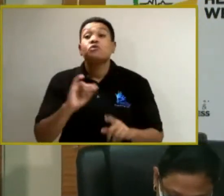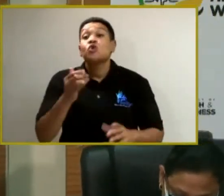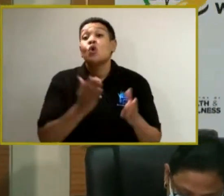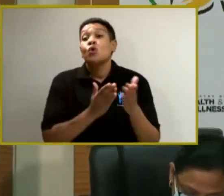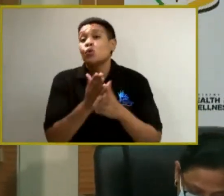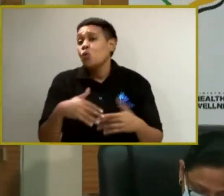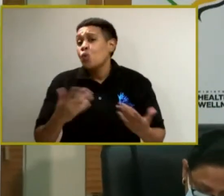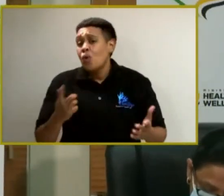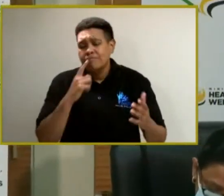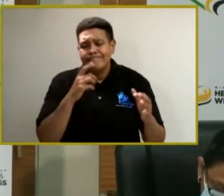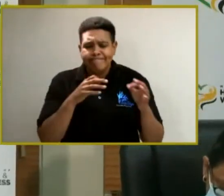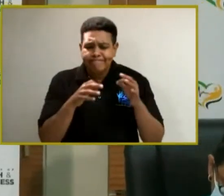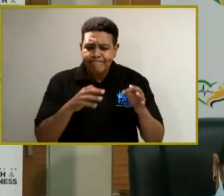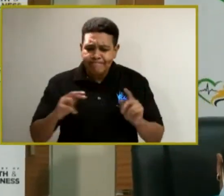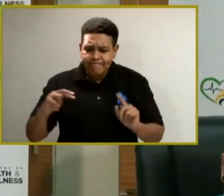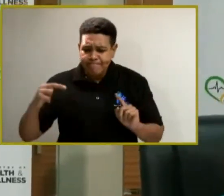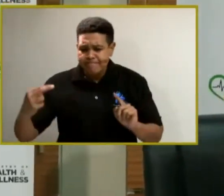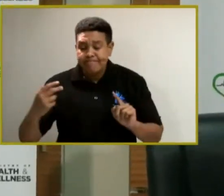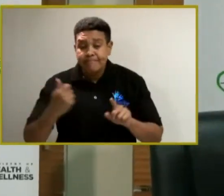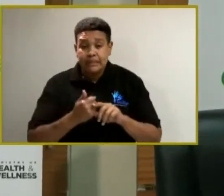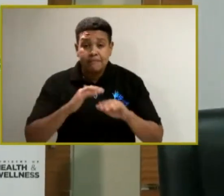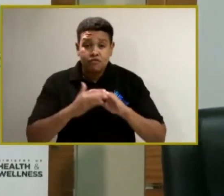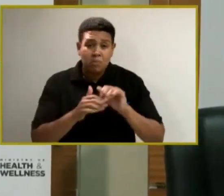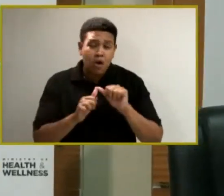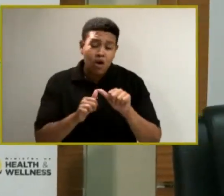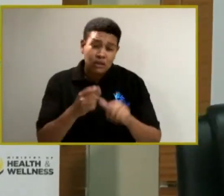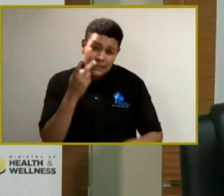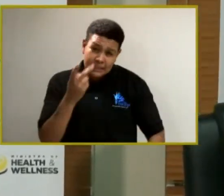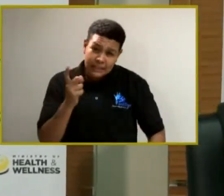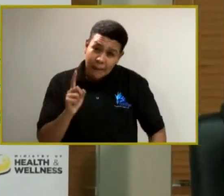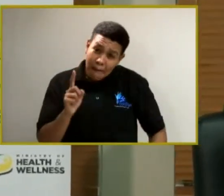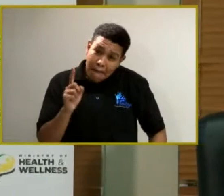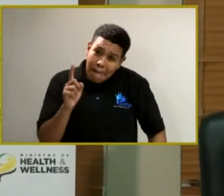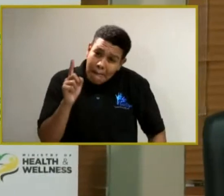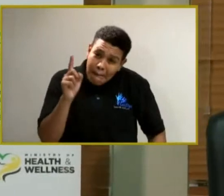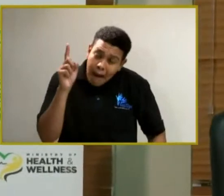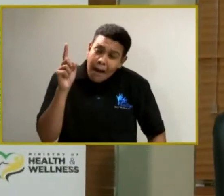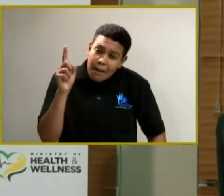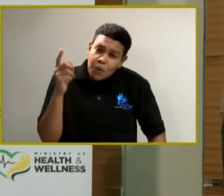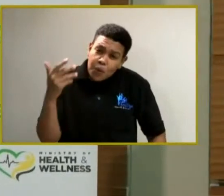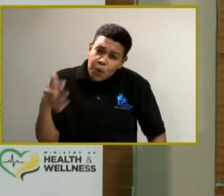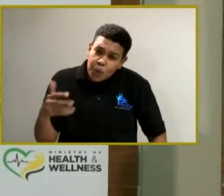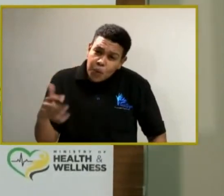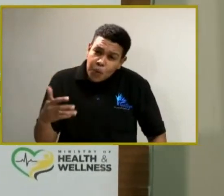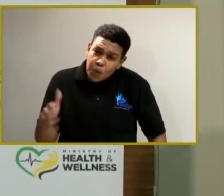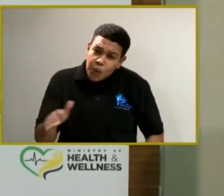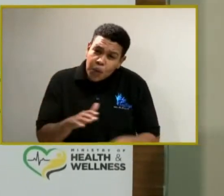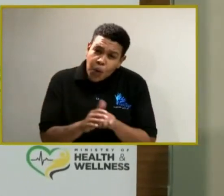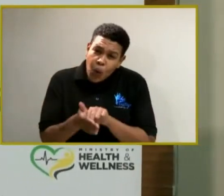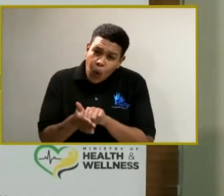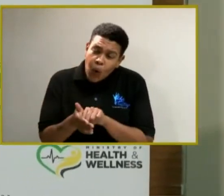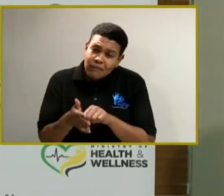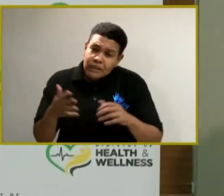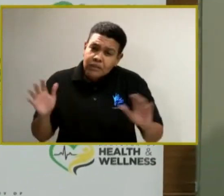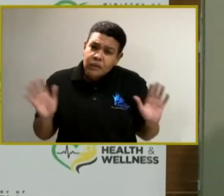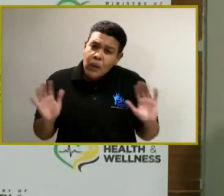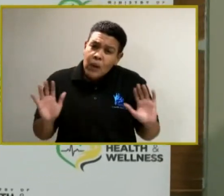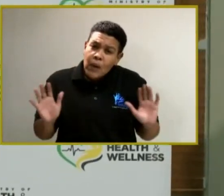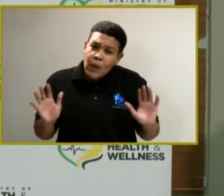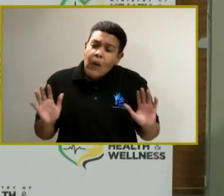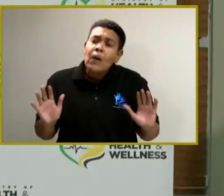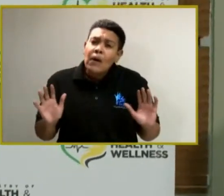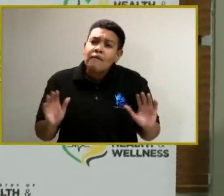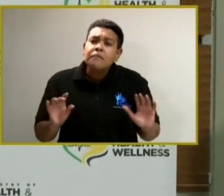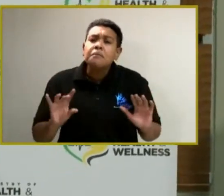of context, Jamaica continues to see an increase in the number of cases,